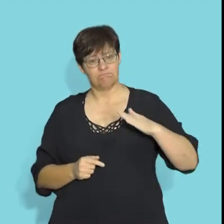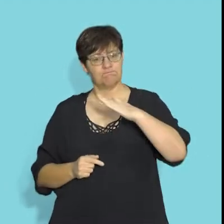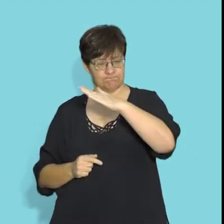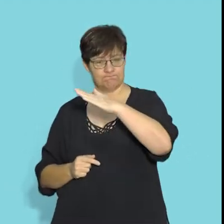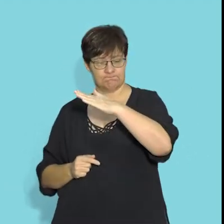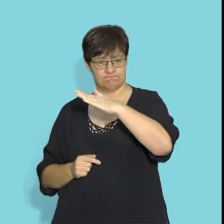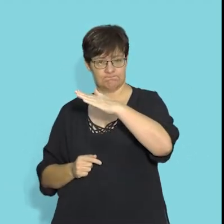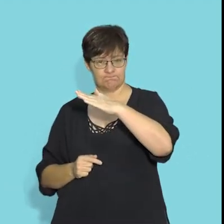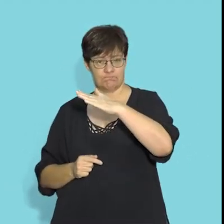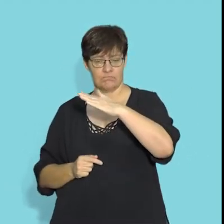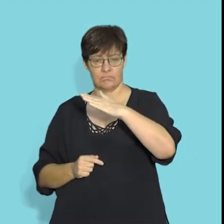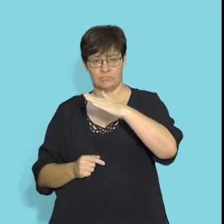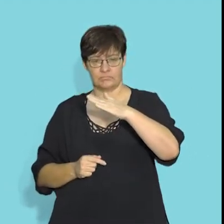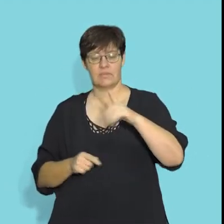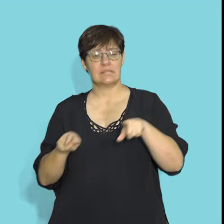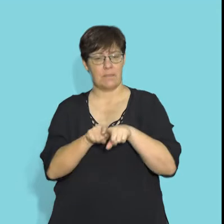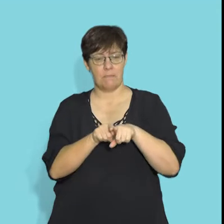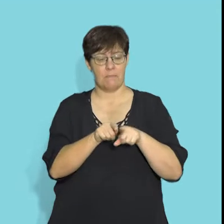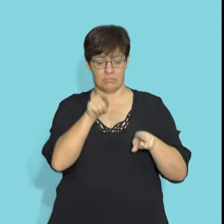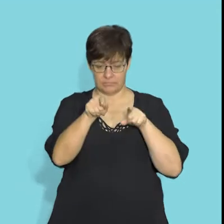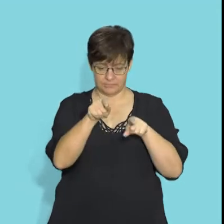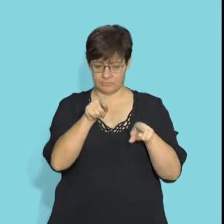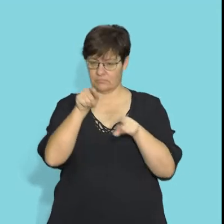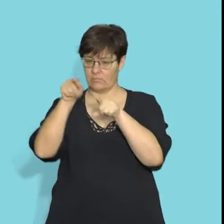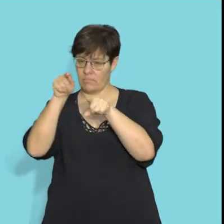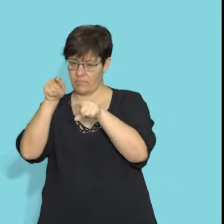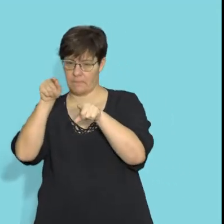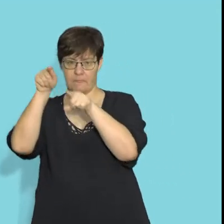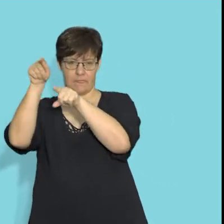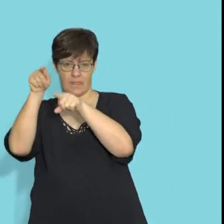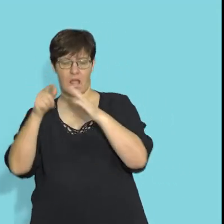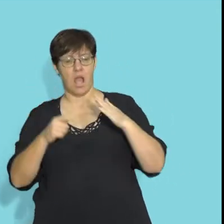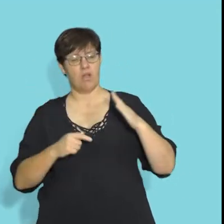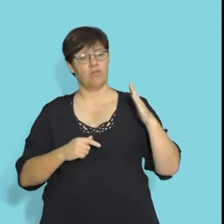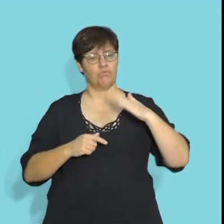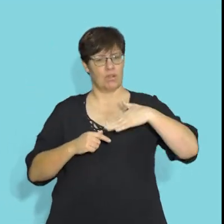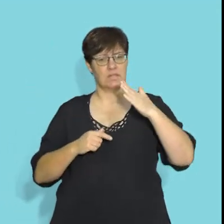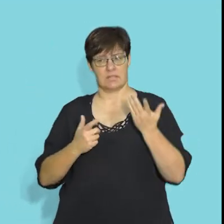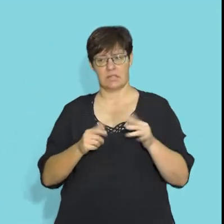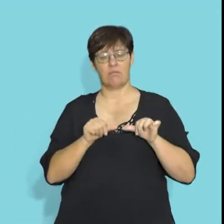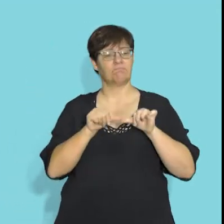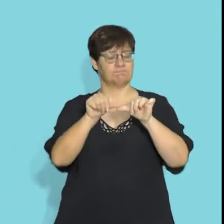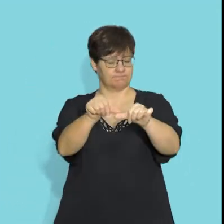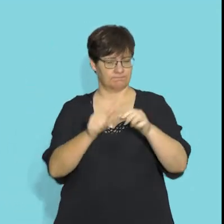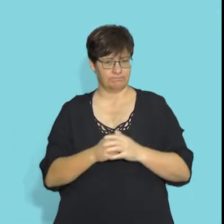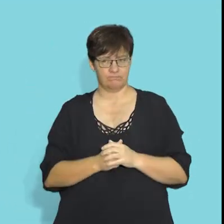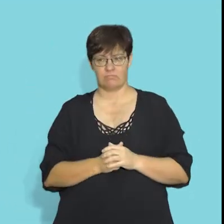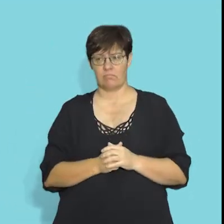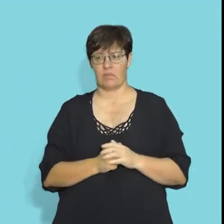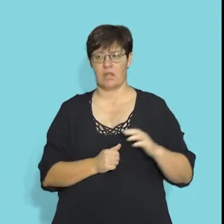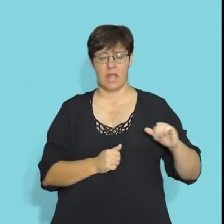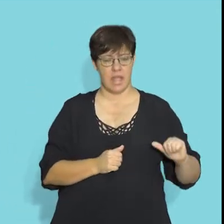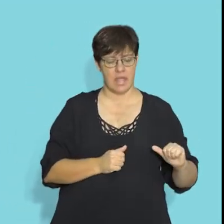between any of those 2 points. So here what I've done is I've drawn a line. Here you can see A and